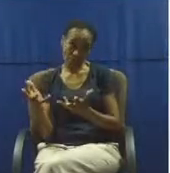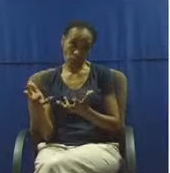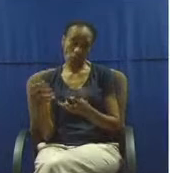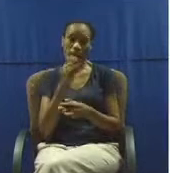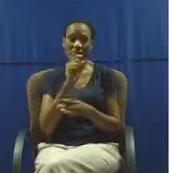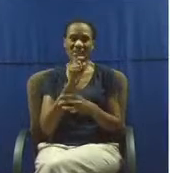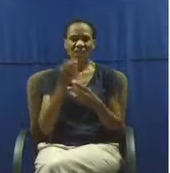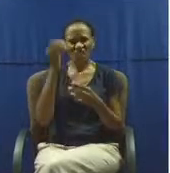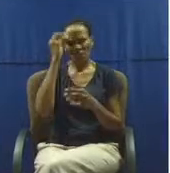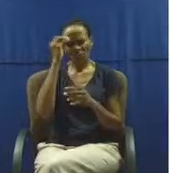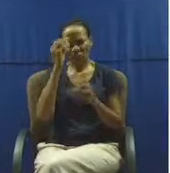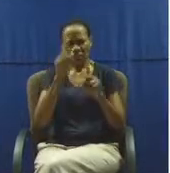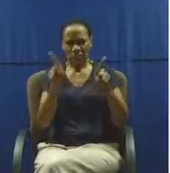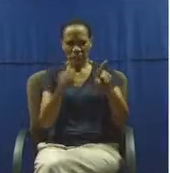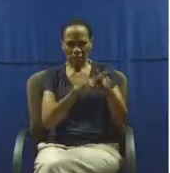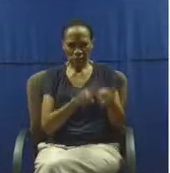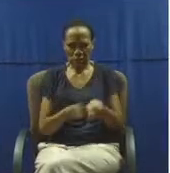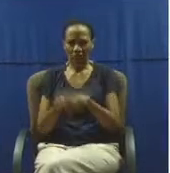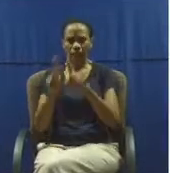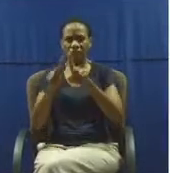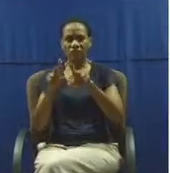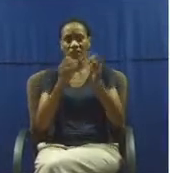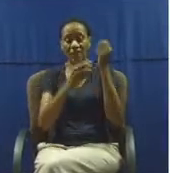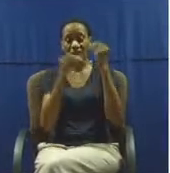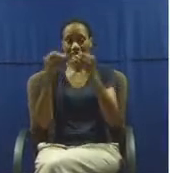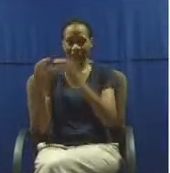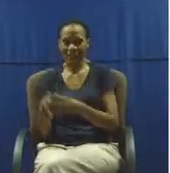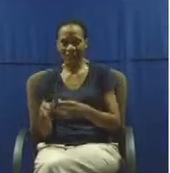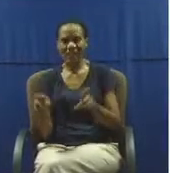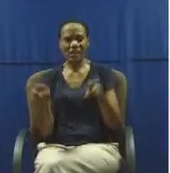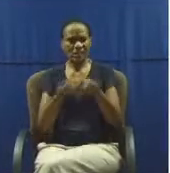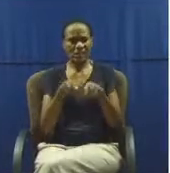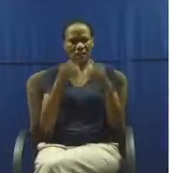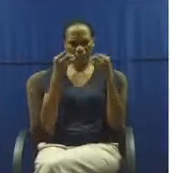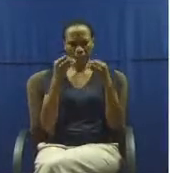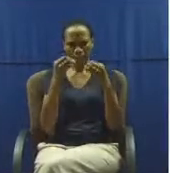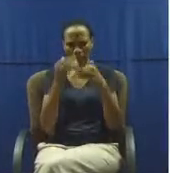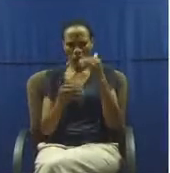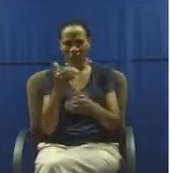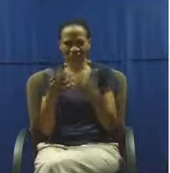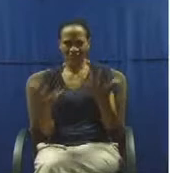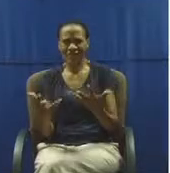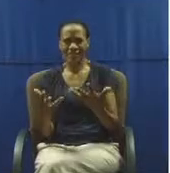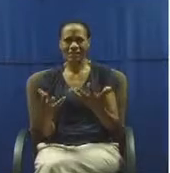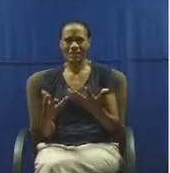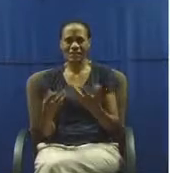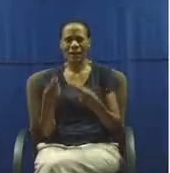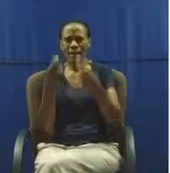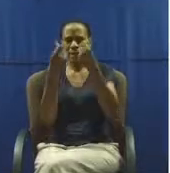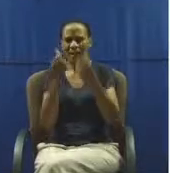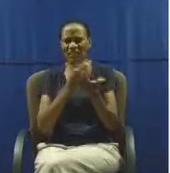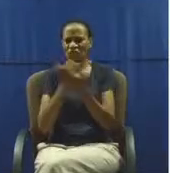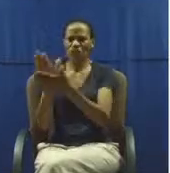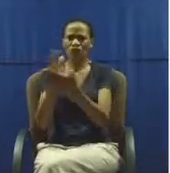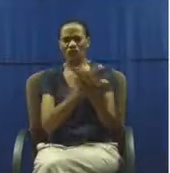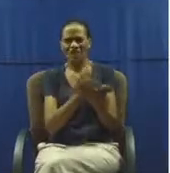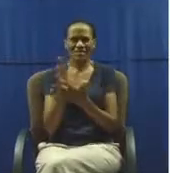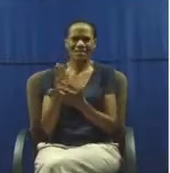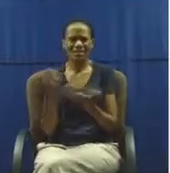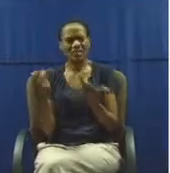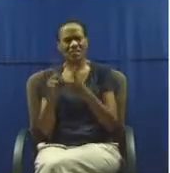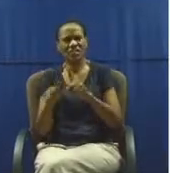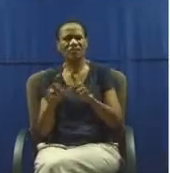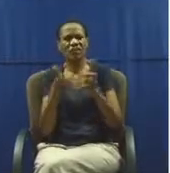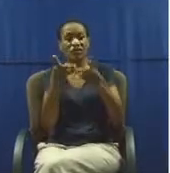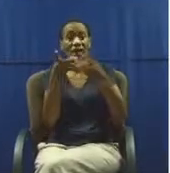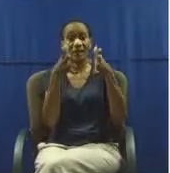of interest, commonality of processes, remuneration either of directors, of management,